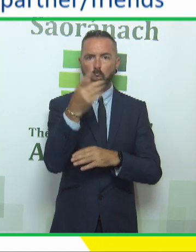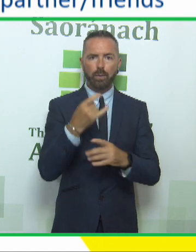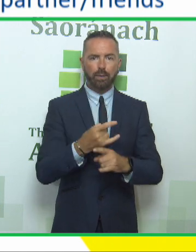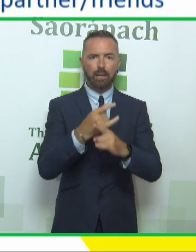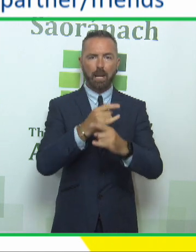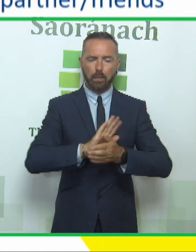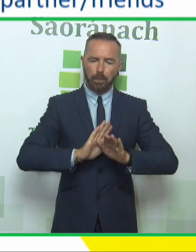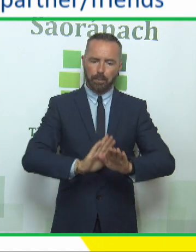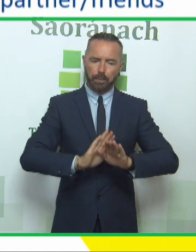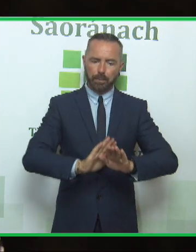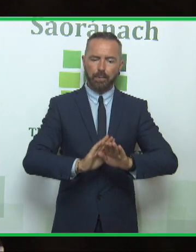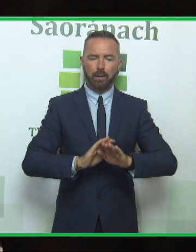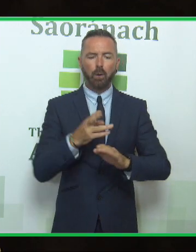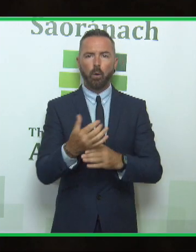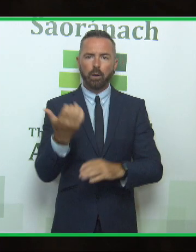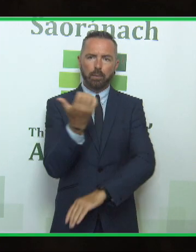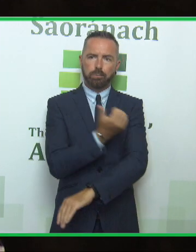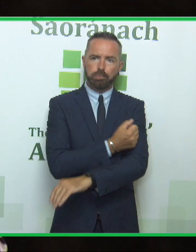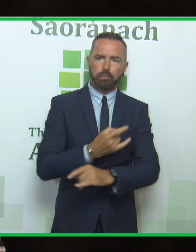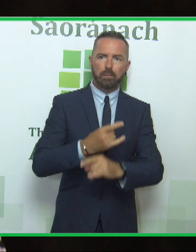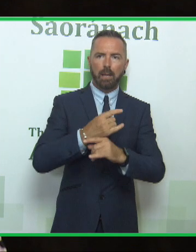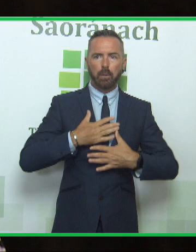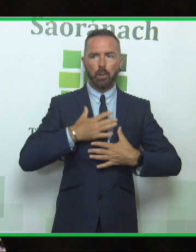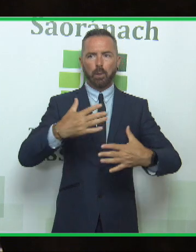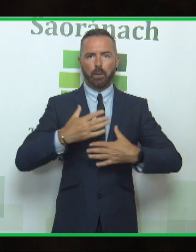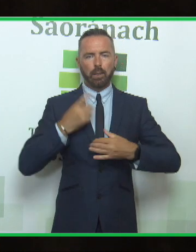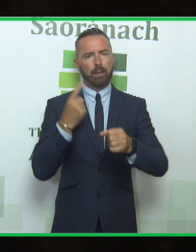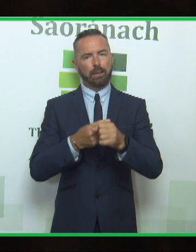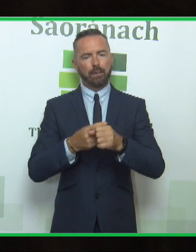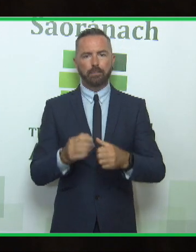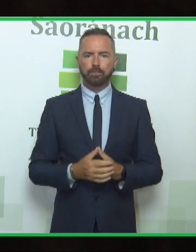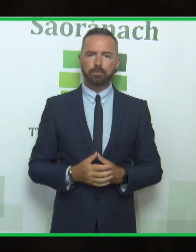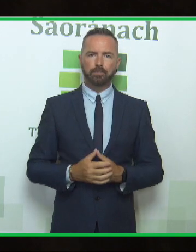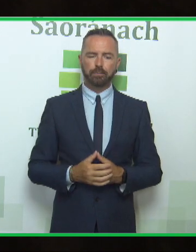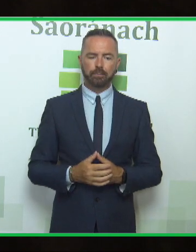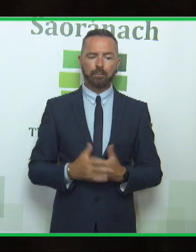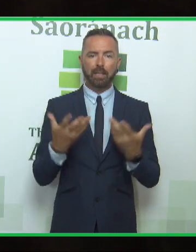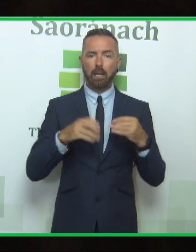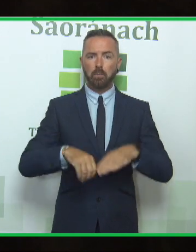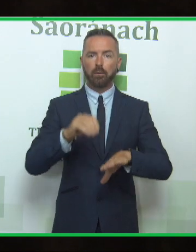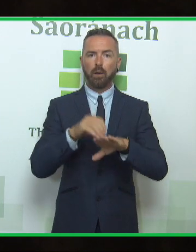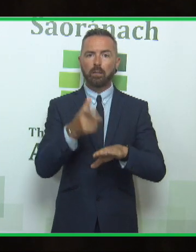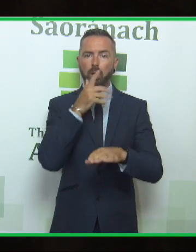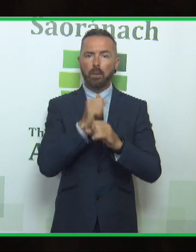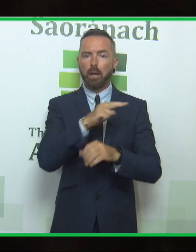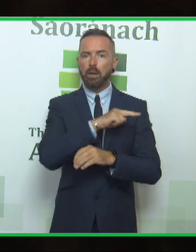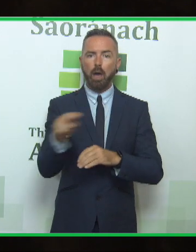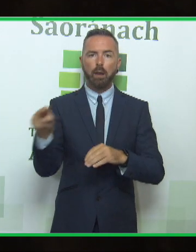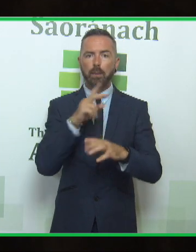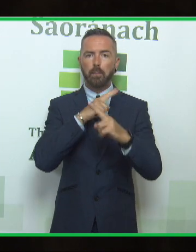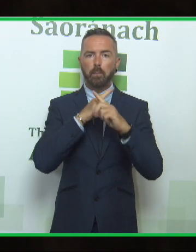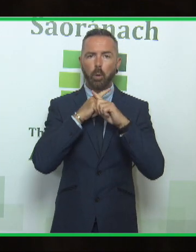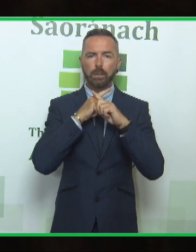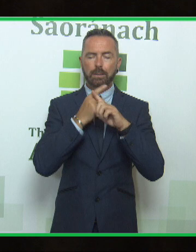is the reversal agent for opioids. Now, I'm going to move on and look at non-poisoning deaths. This is the